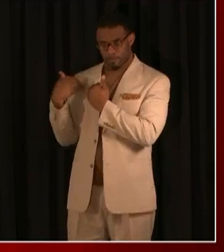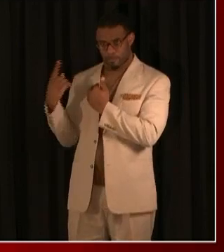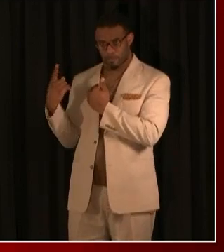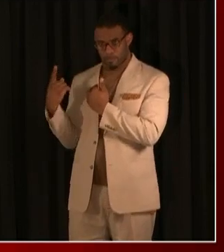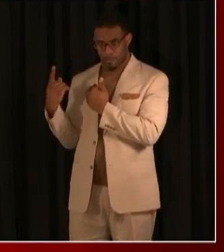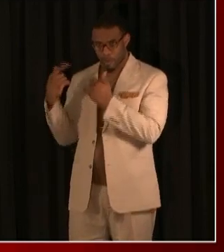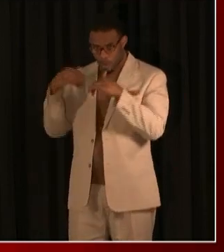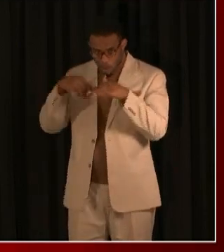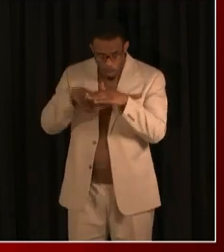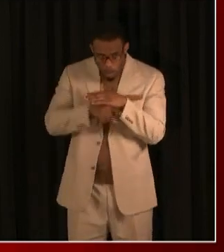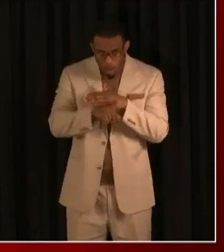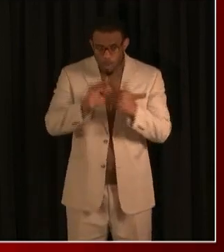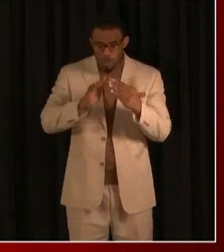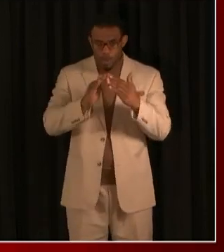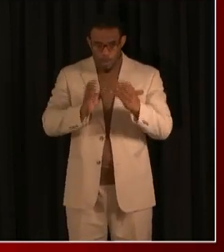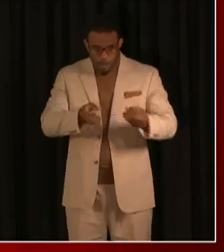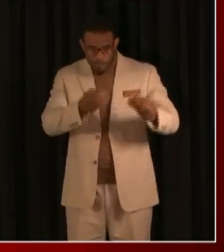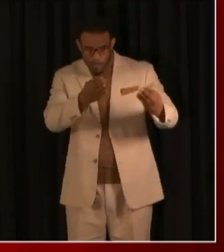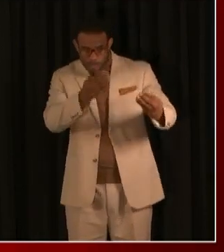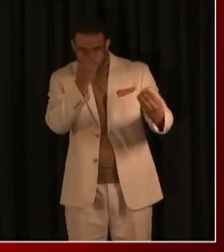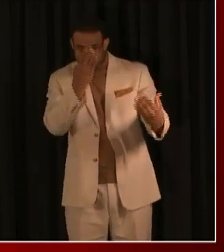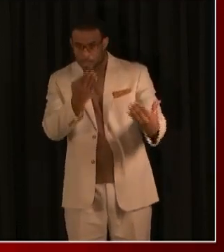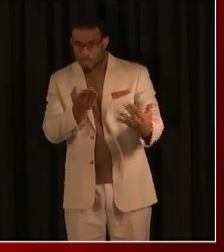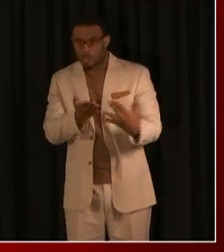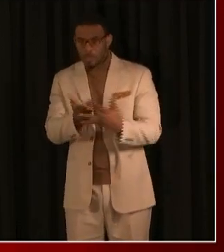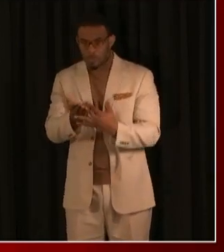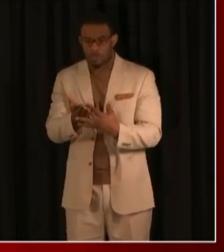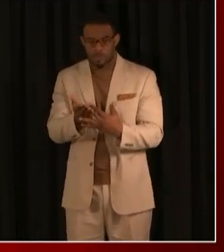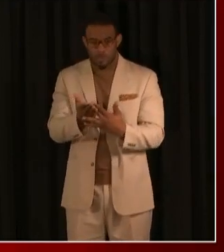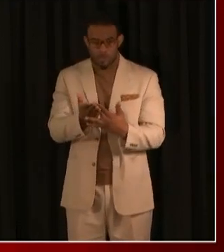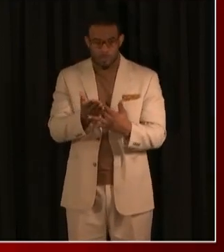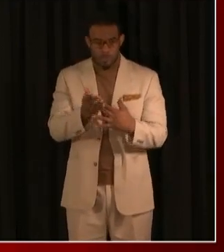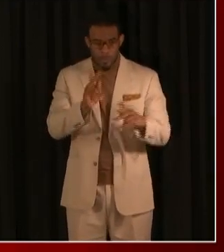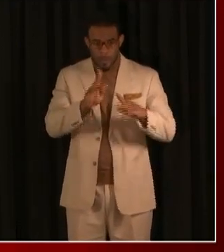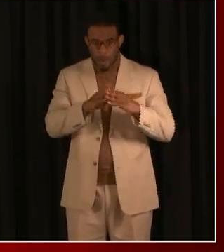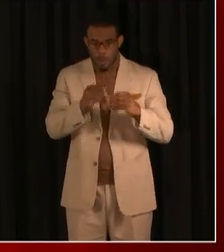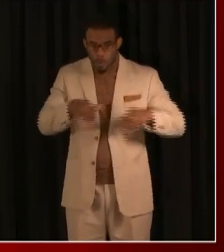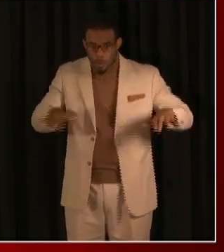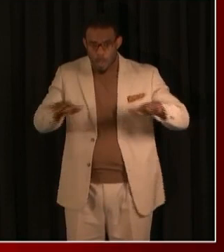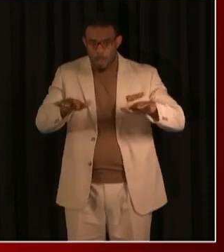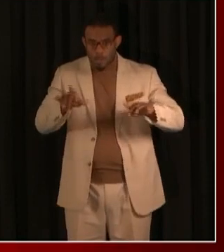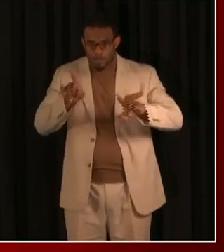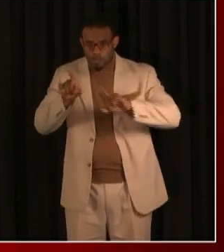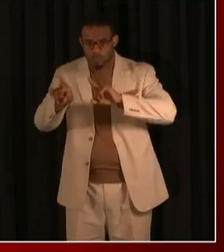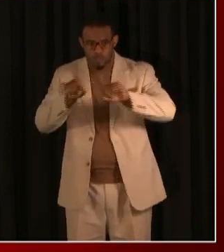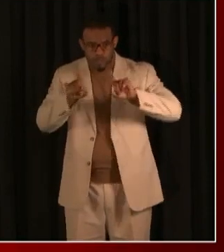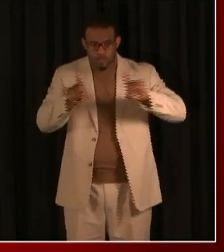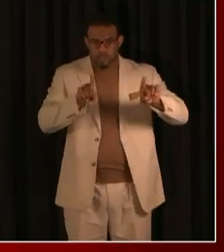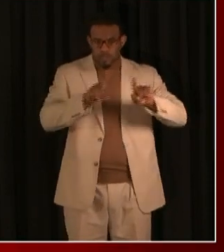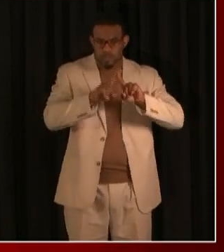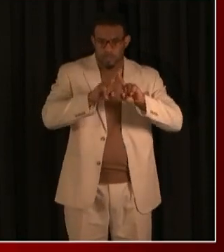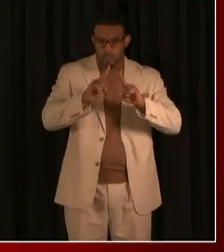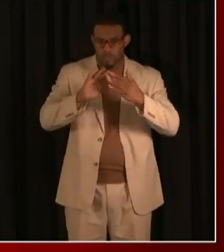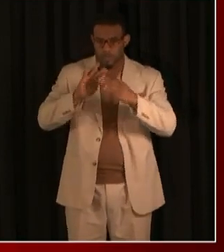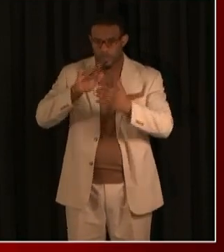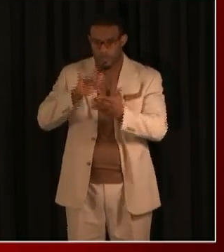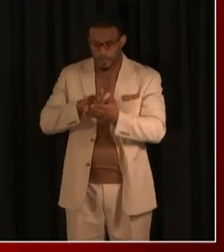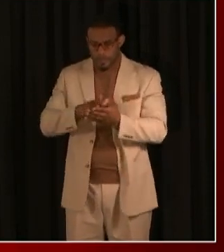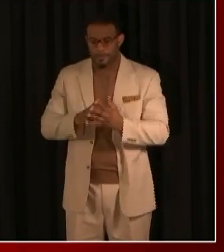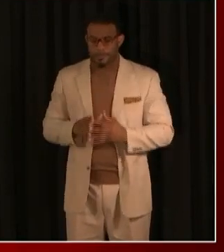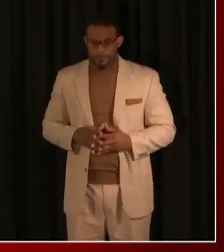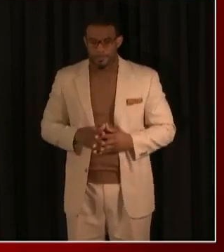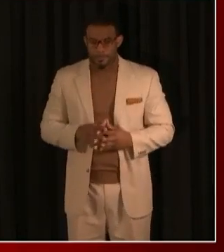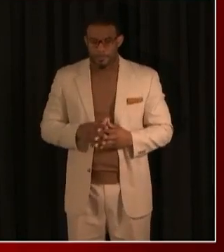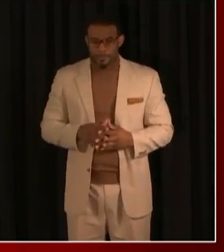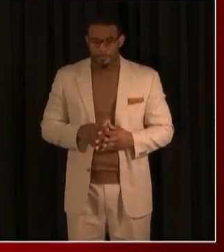the community and who provide information, who are boots on the ground, who speak with those various communities,